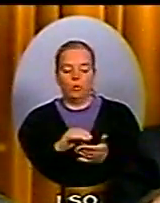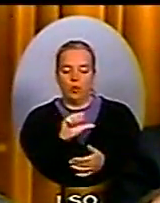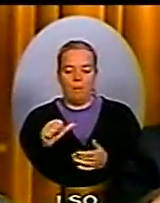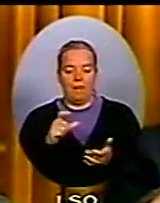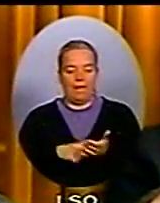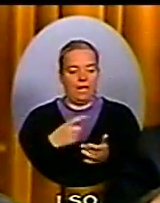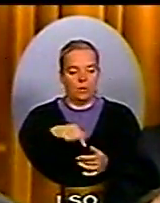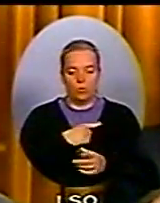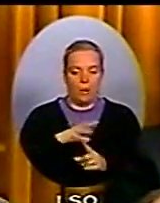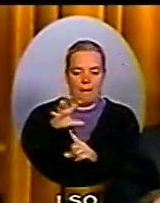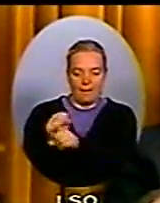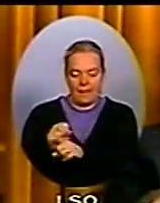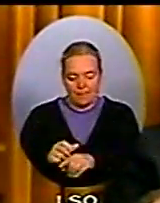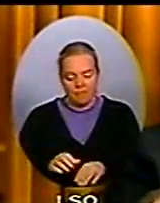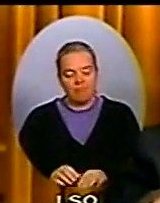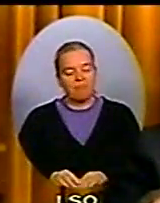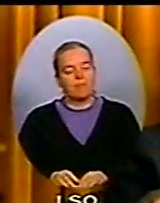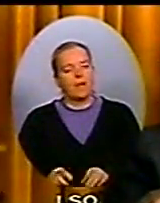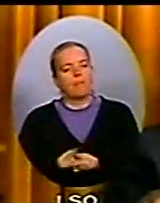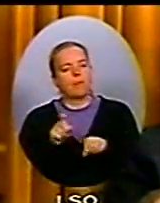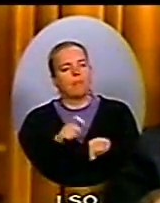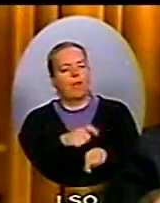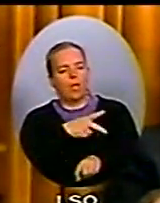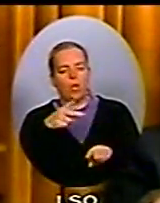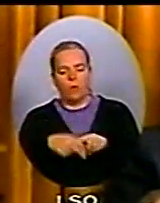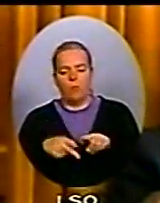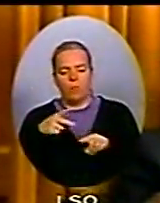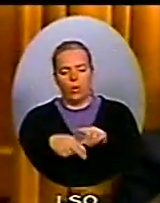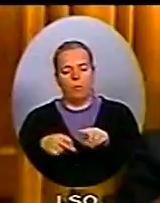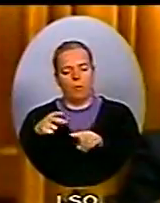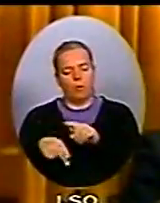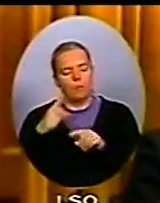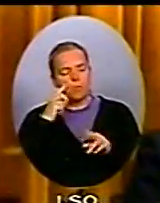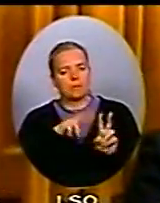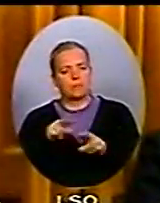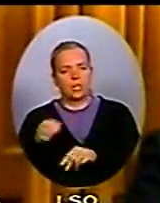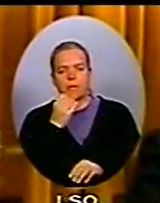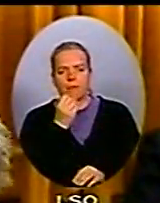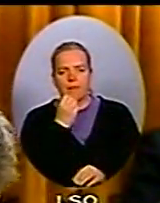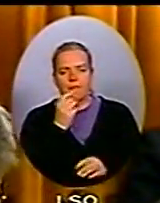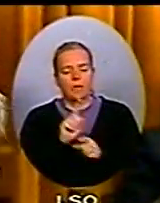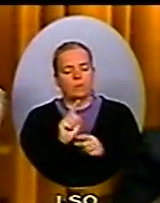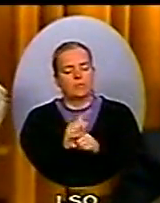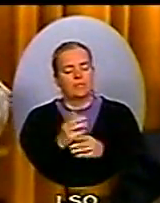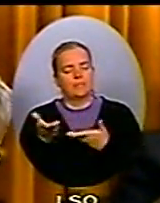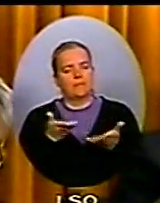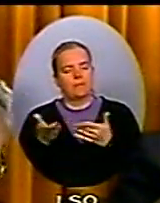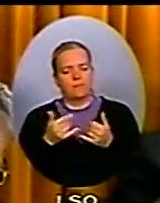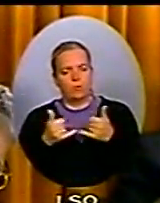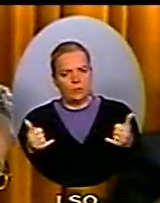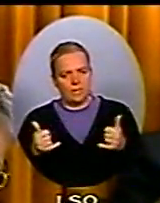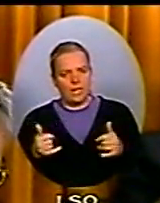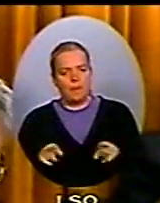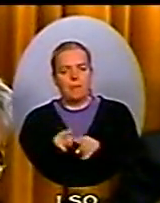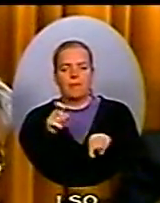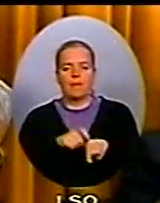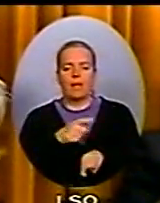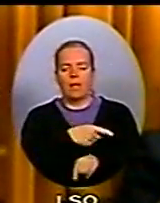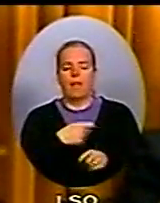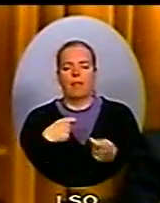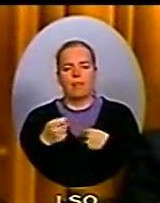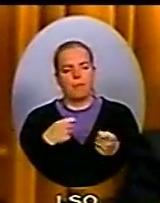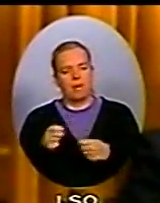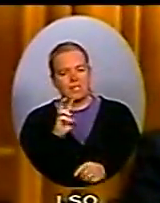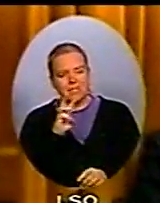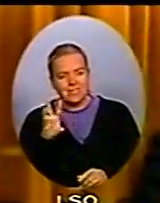cutting back on the limousines. Over $600,000 in standby in just 1 year. How can they have the nerve to tell Canadians